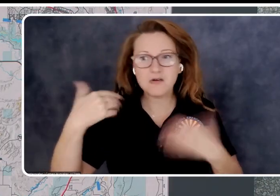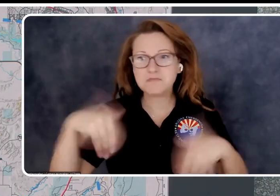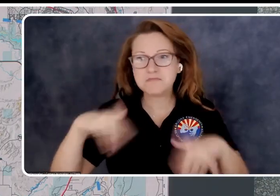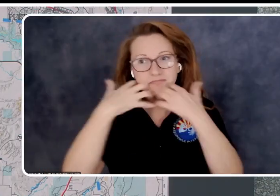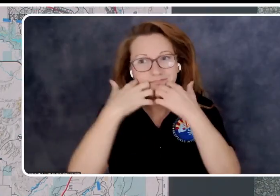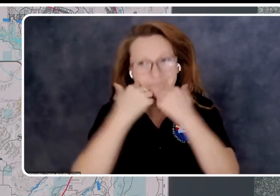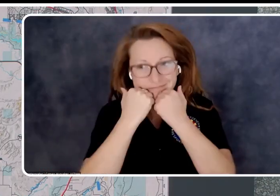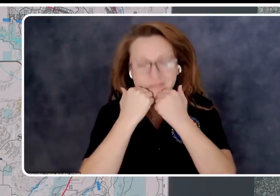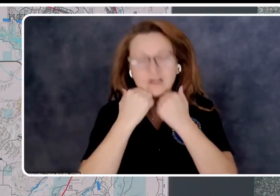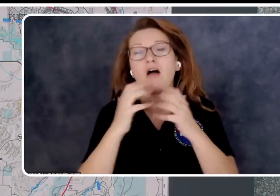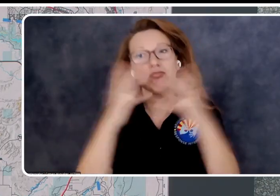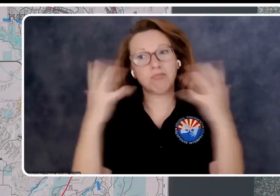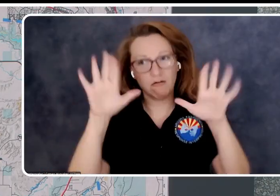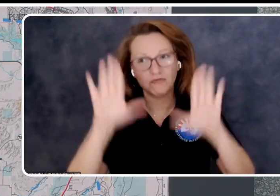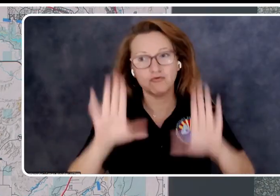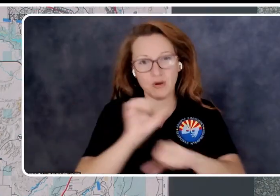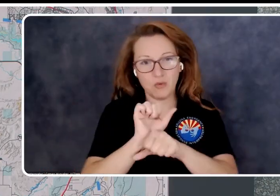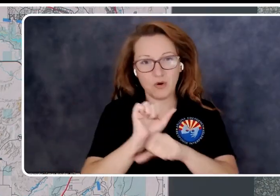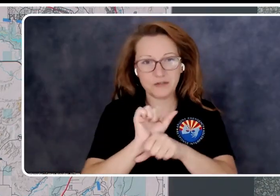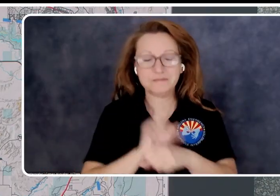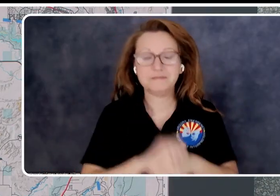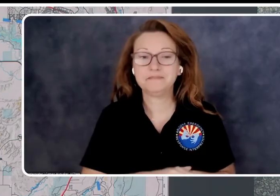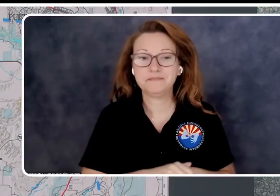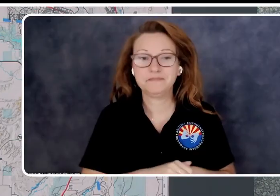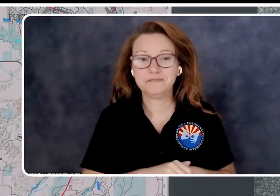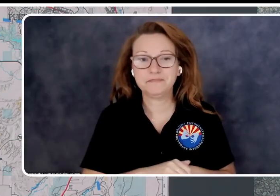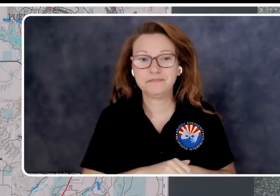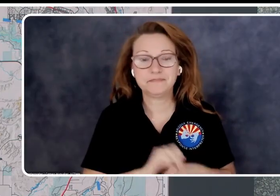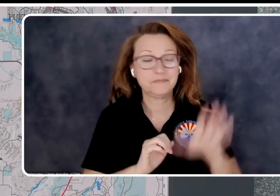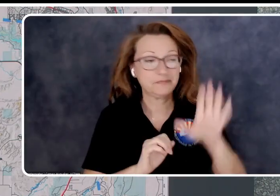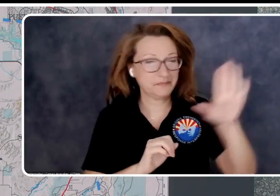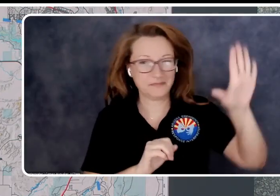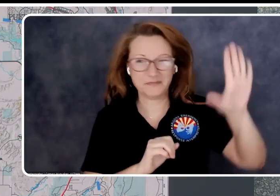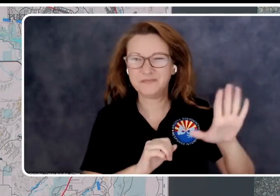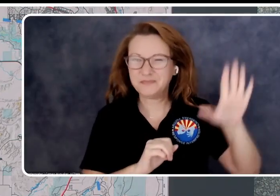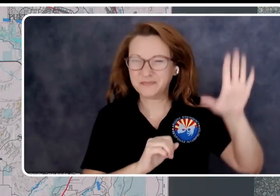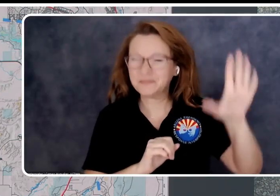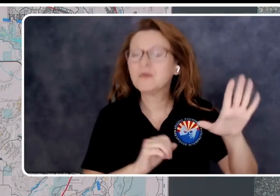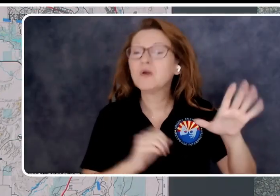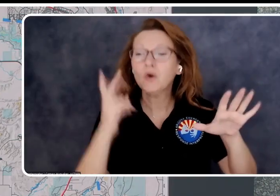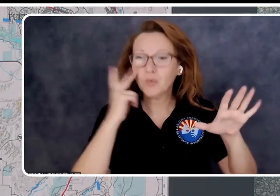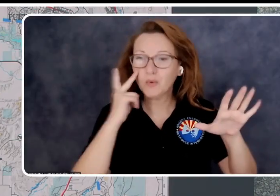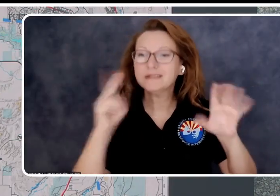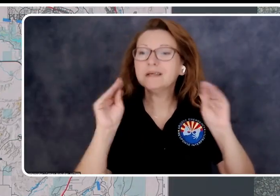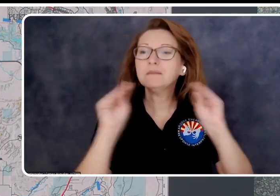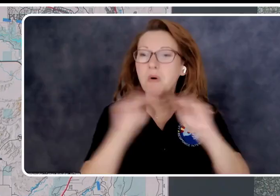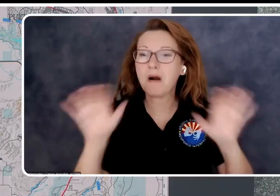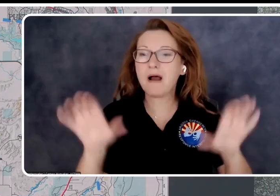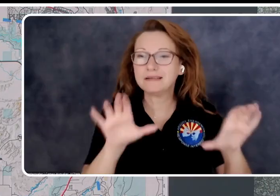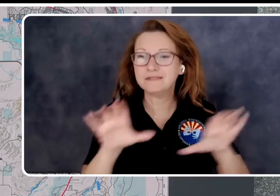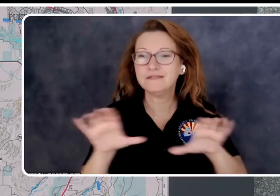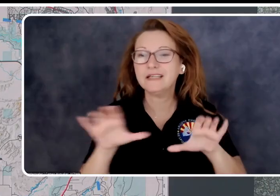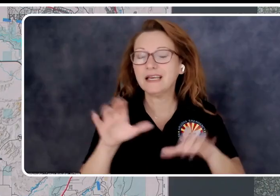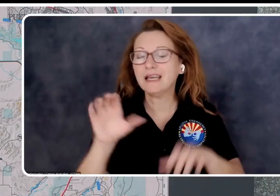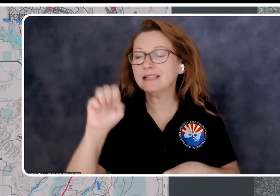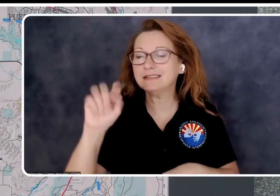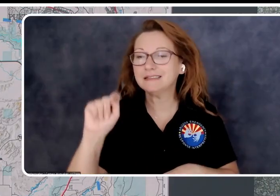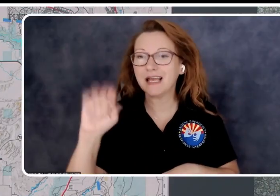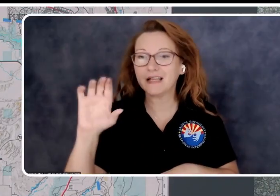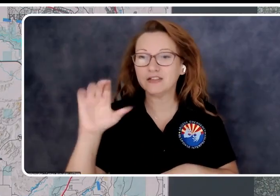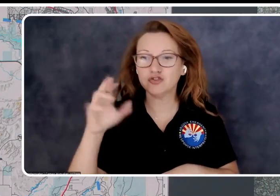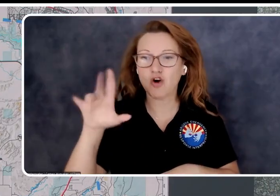there. As we move north, we are starting to see a little bit of activity off the backside of St. Charles Mountain. We're continuing